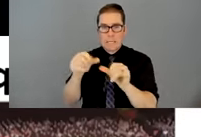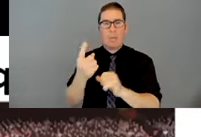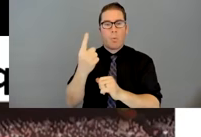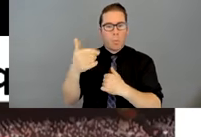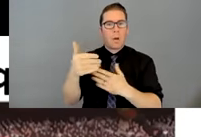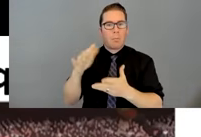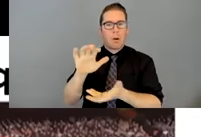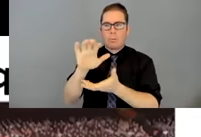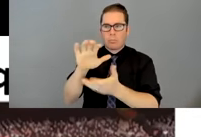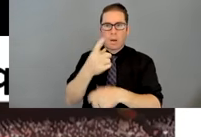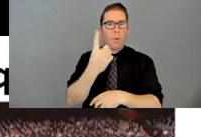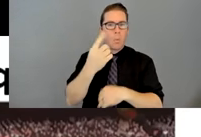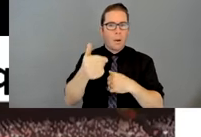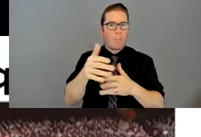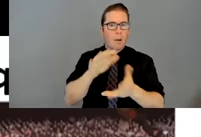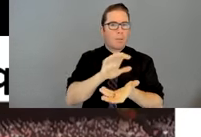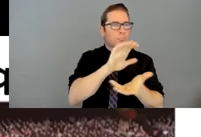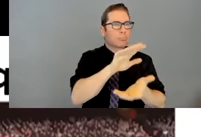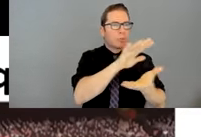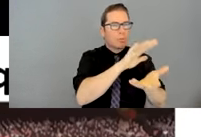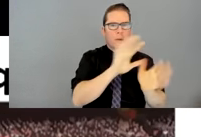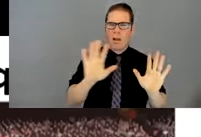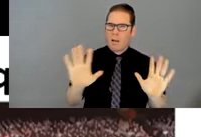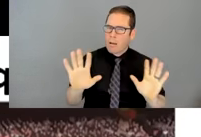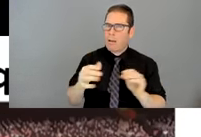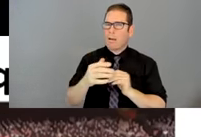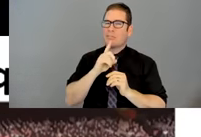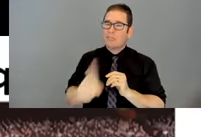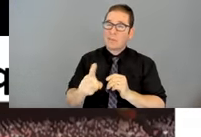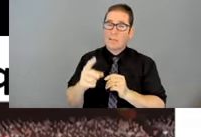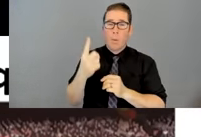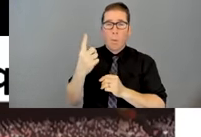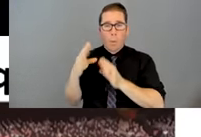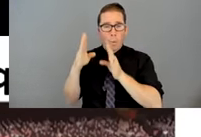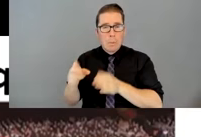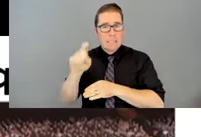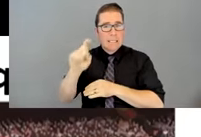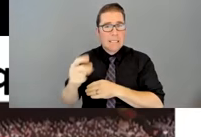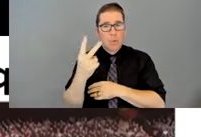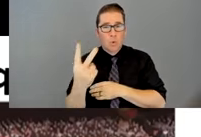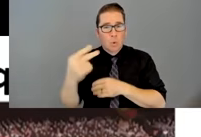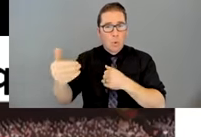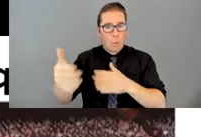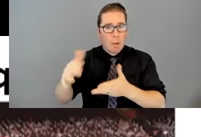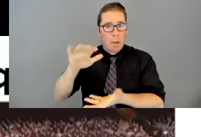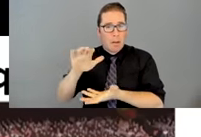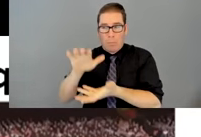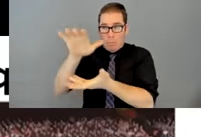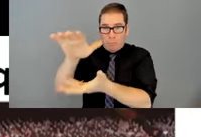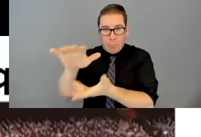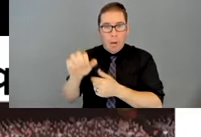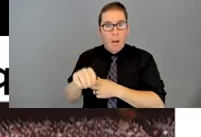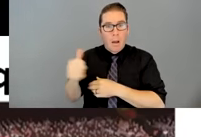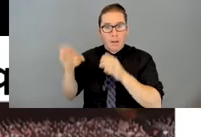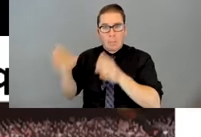just boxes, and one person needs two boxes and one person needs three boxes and one person doesn't need a box at all.